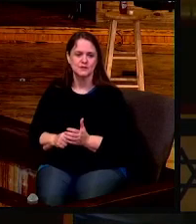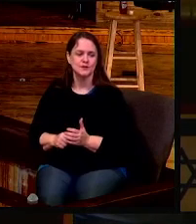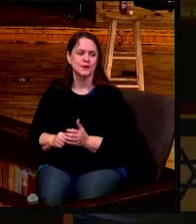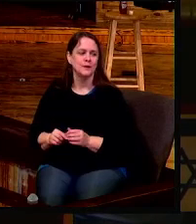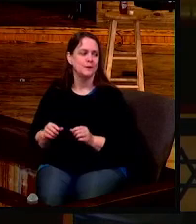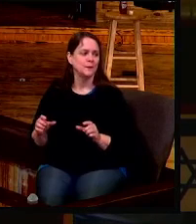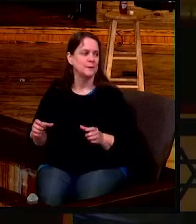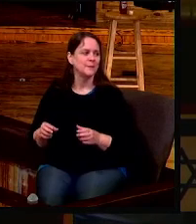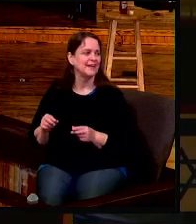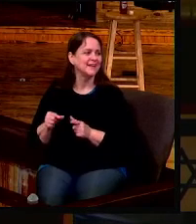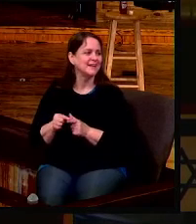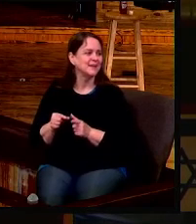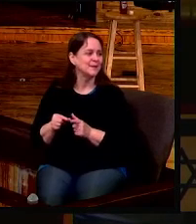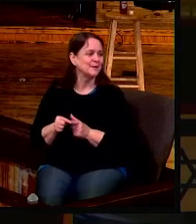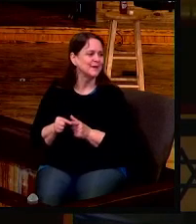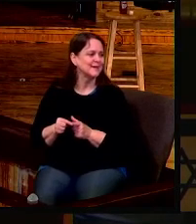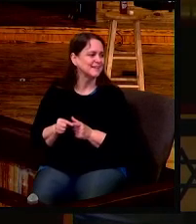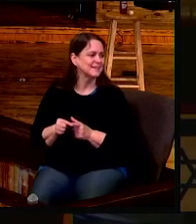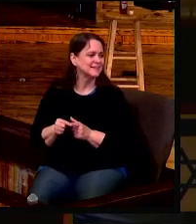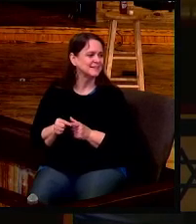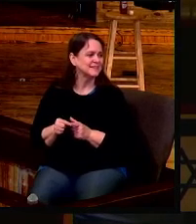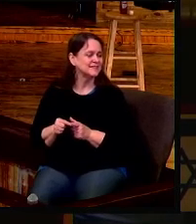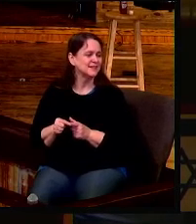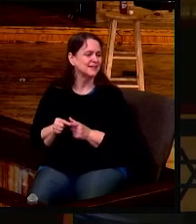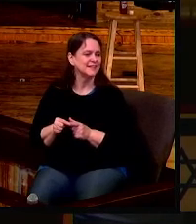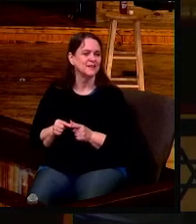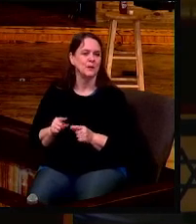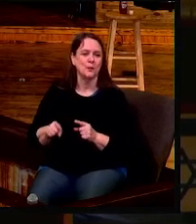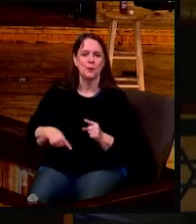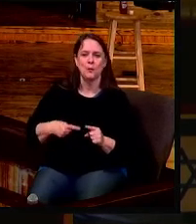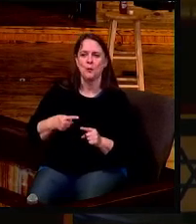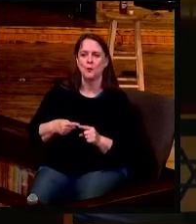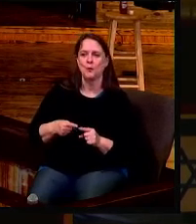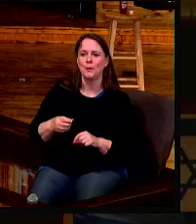hers up already. So she needs to be careful.